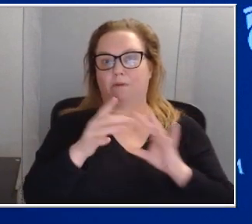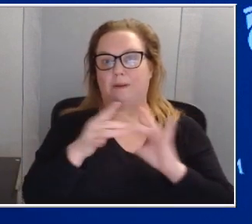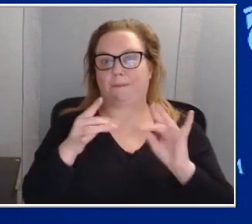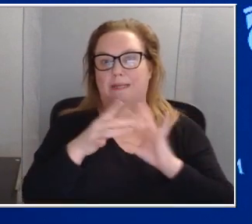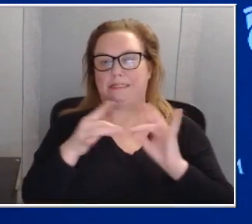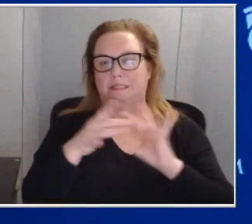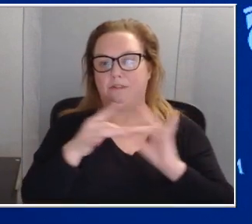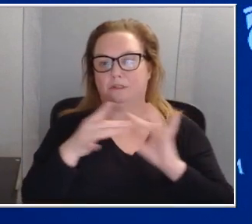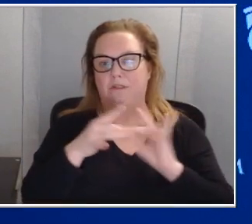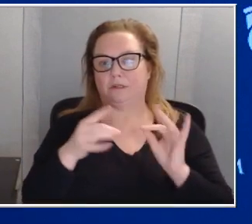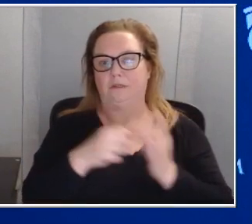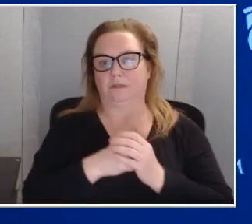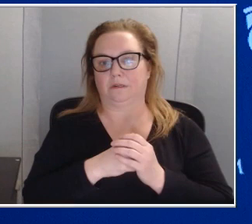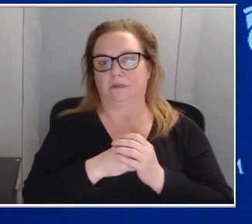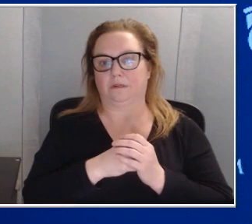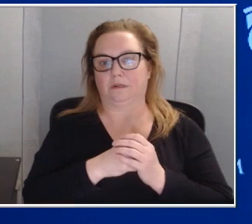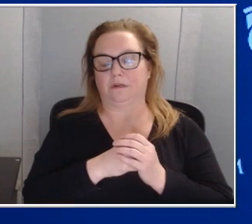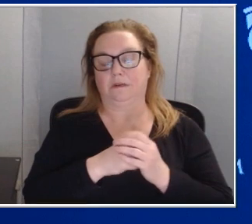probably very important.